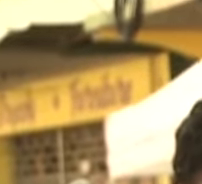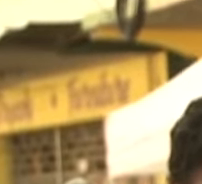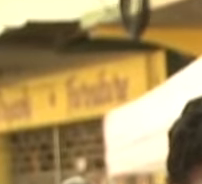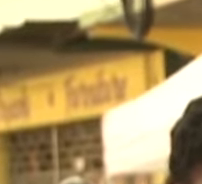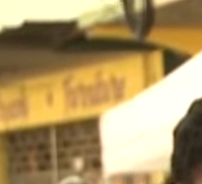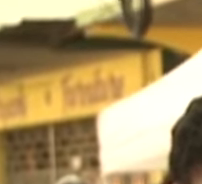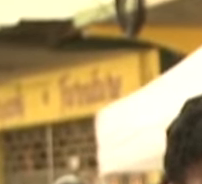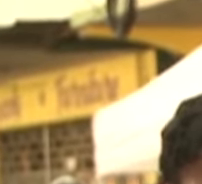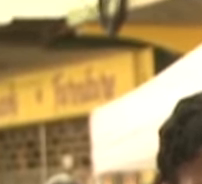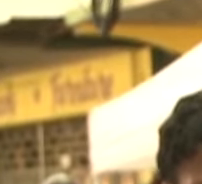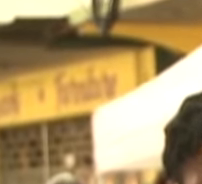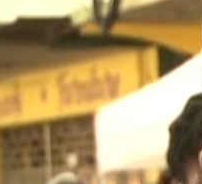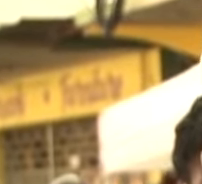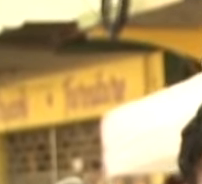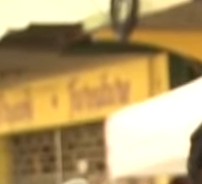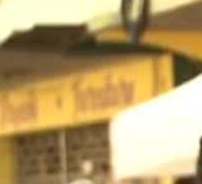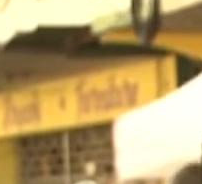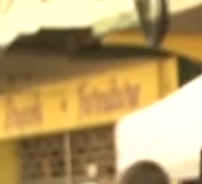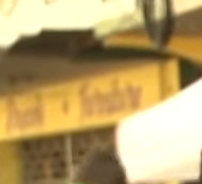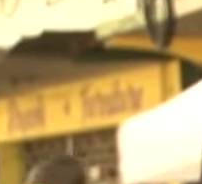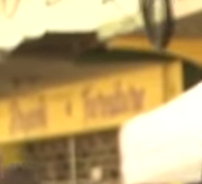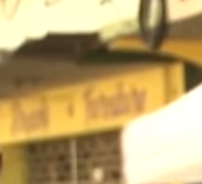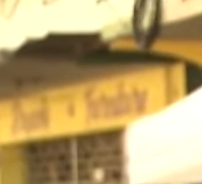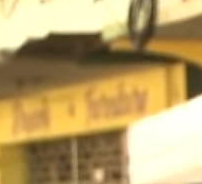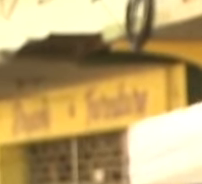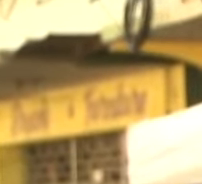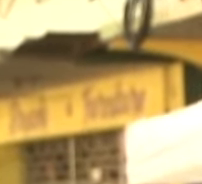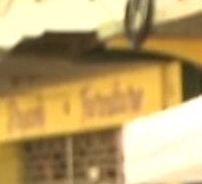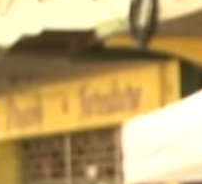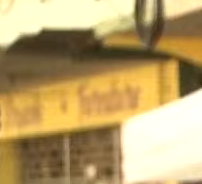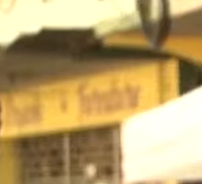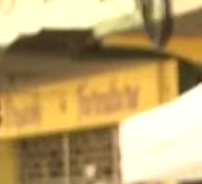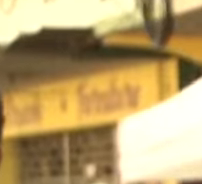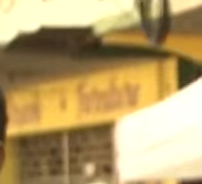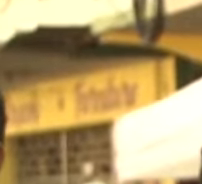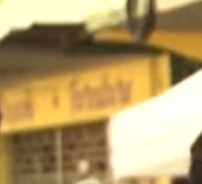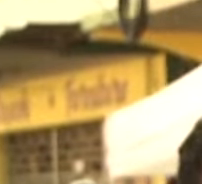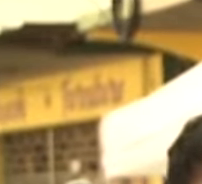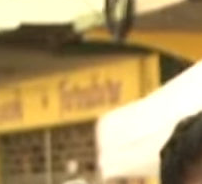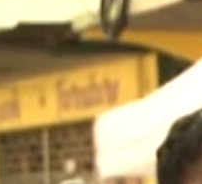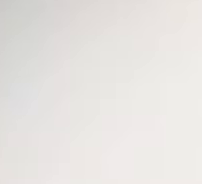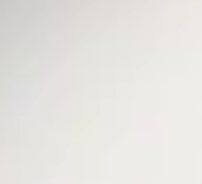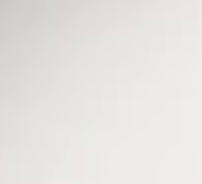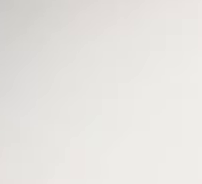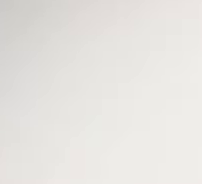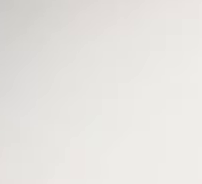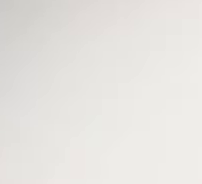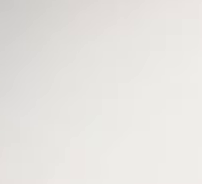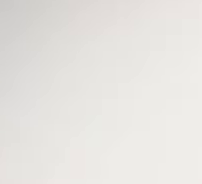like CTV. You've got to do it just like CTV.